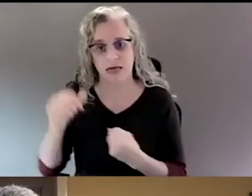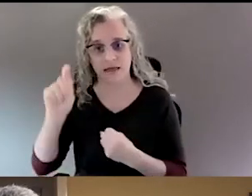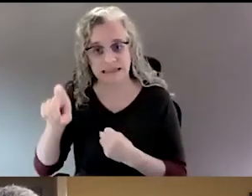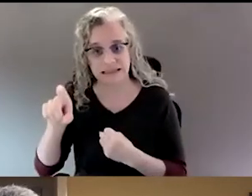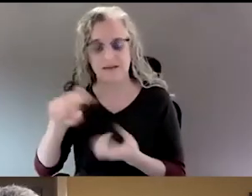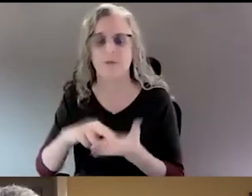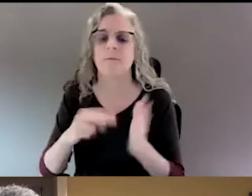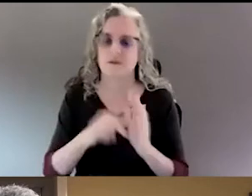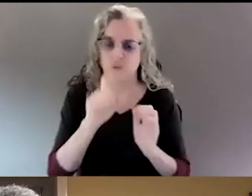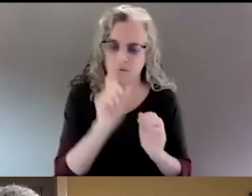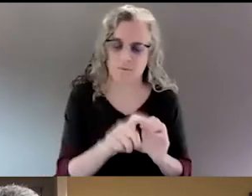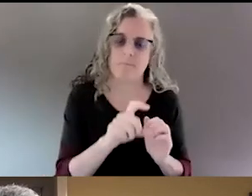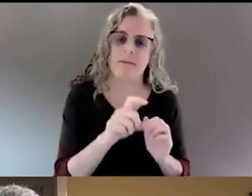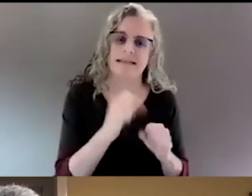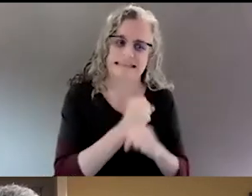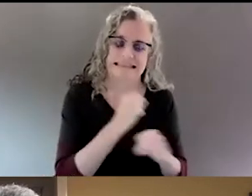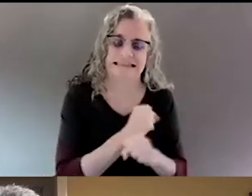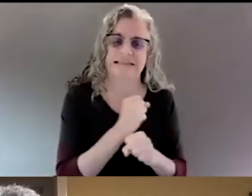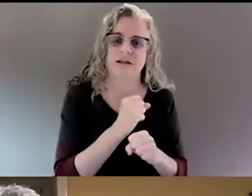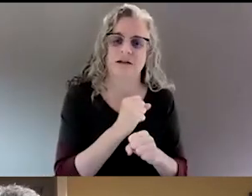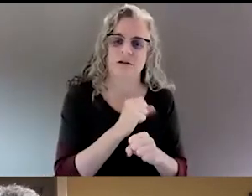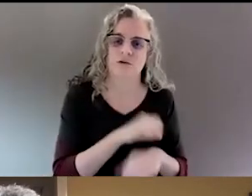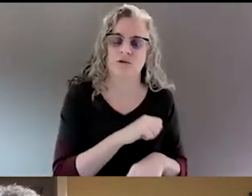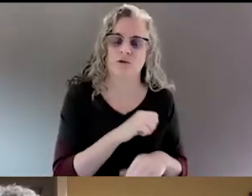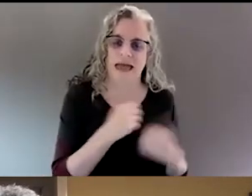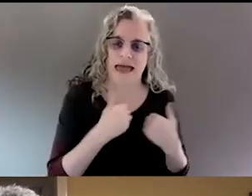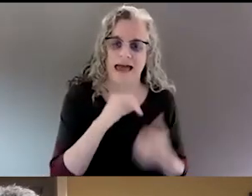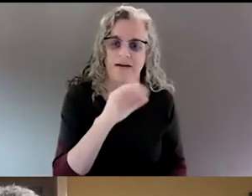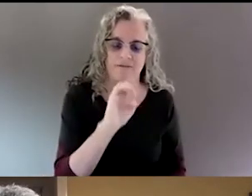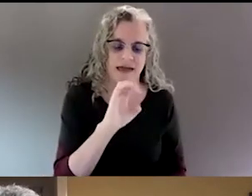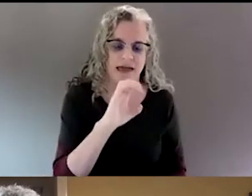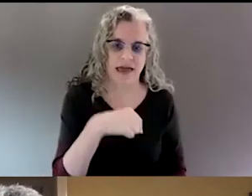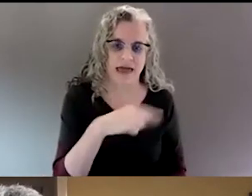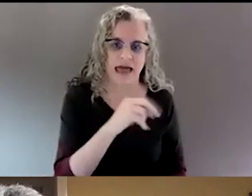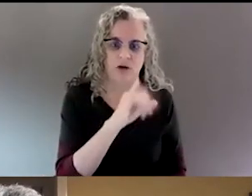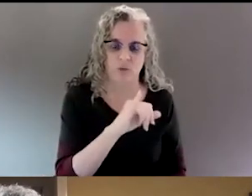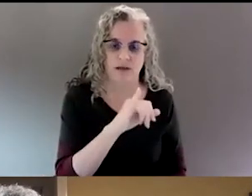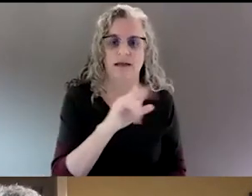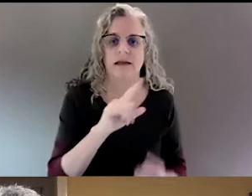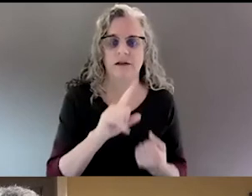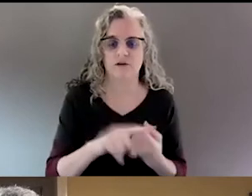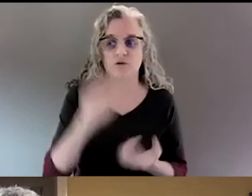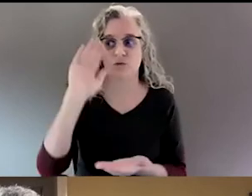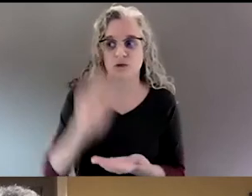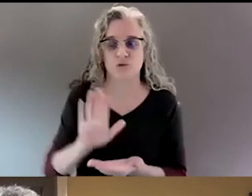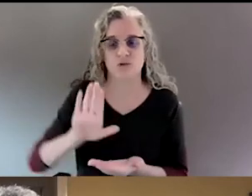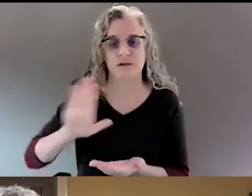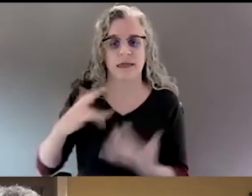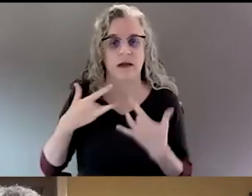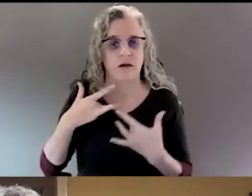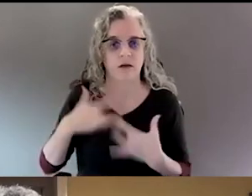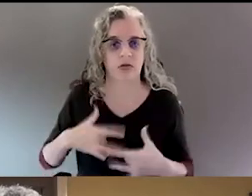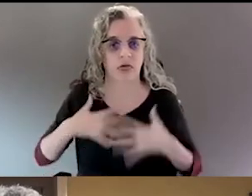that creates opportunities to reduce the despair they suffer from because of our societal stigma